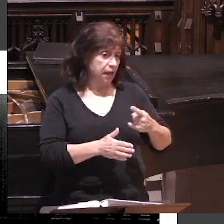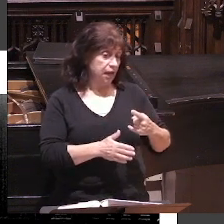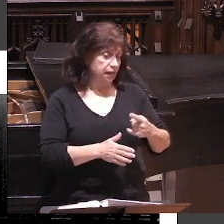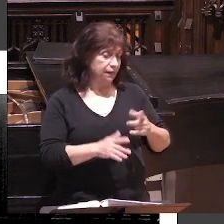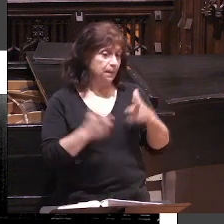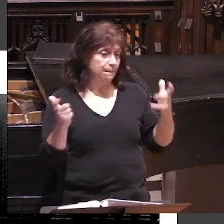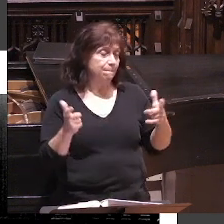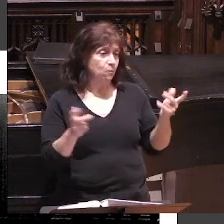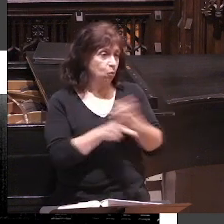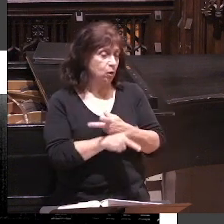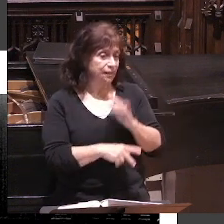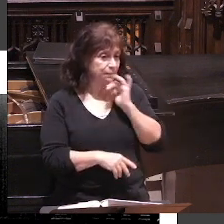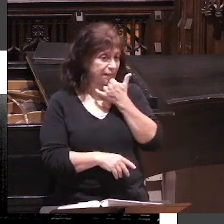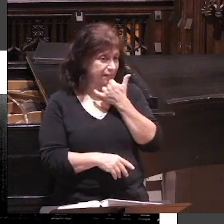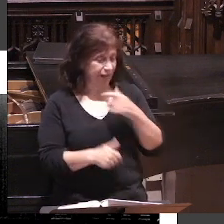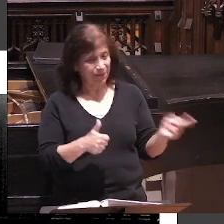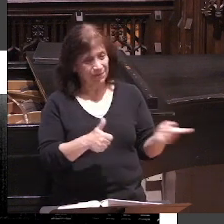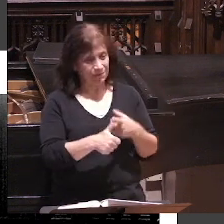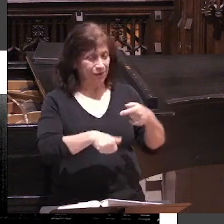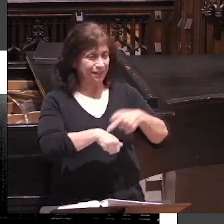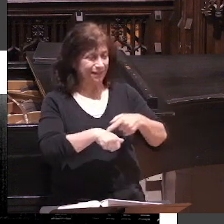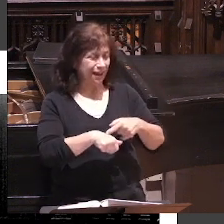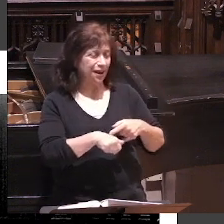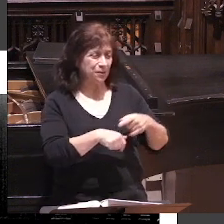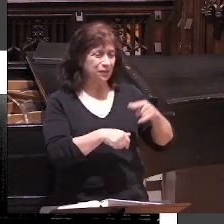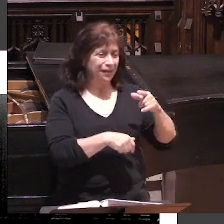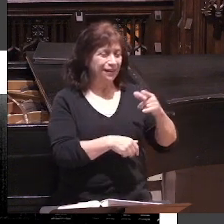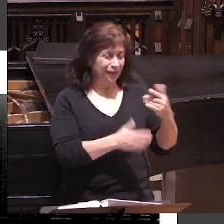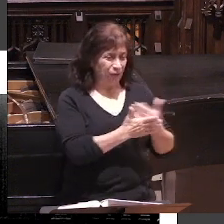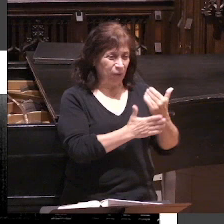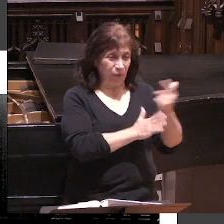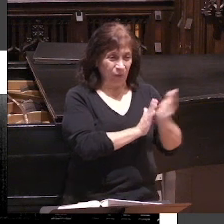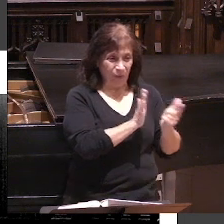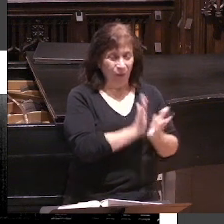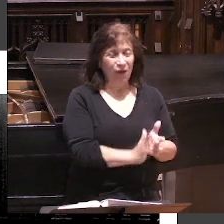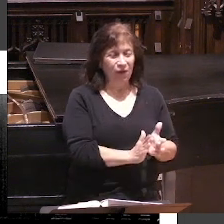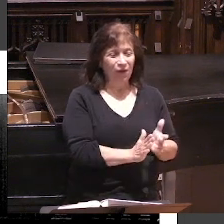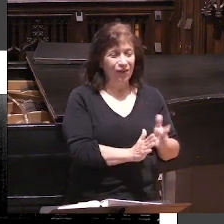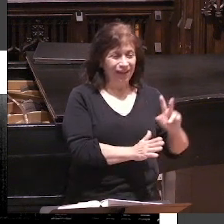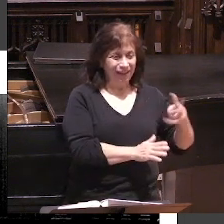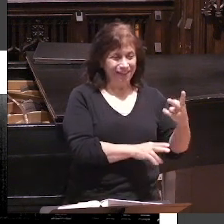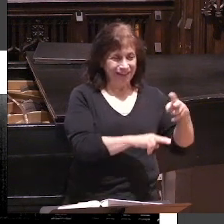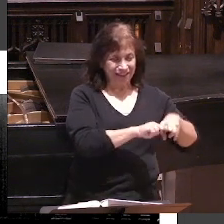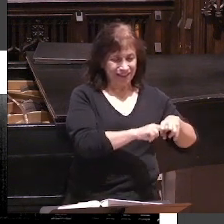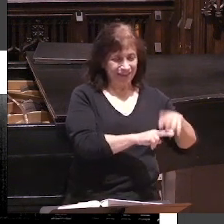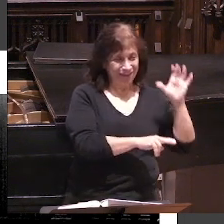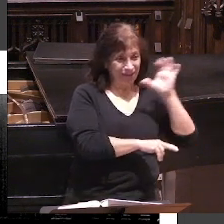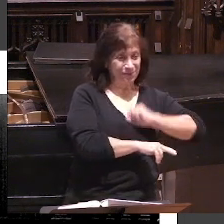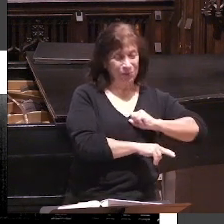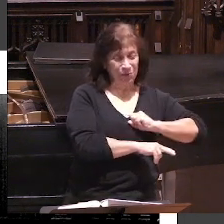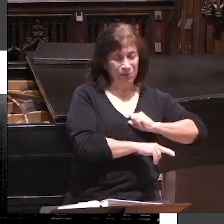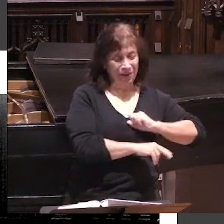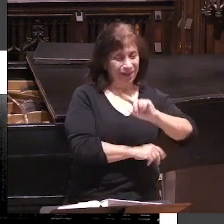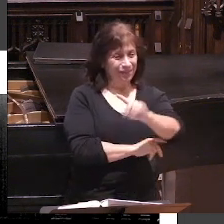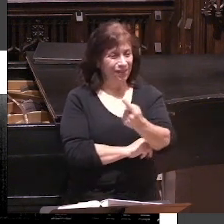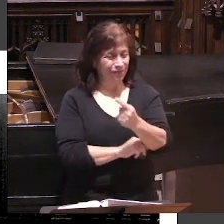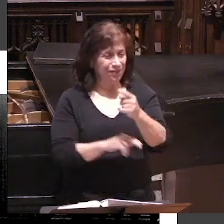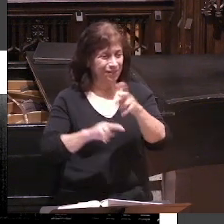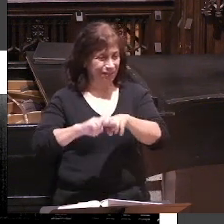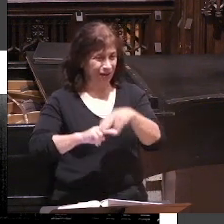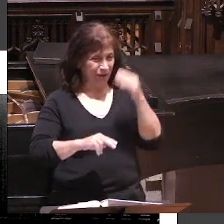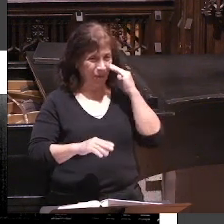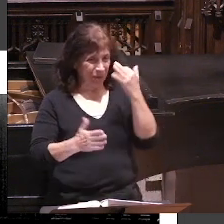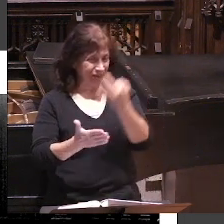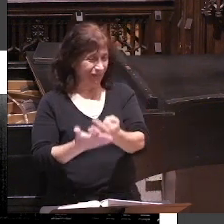biggest mistake a first-timer in the second chair can make at trial is to assume that the first chair knows